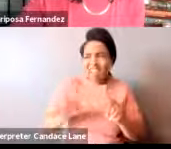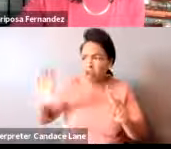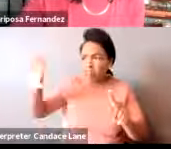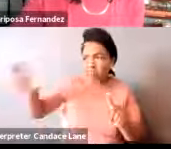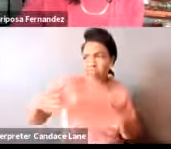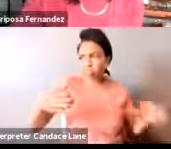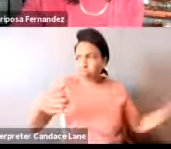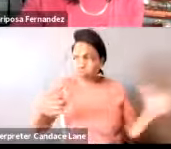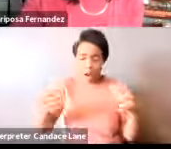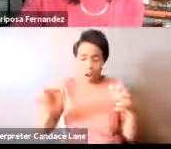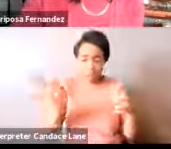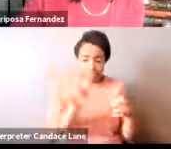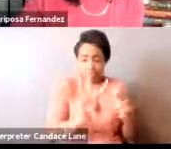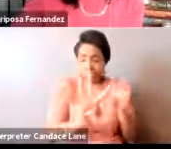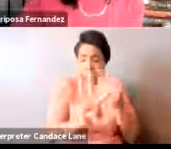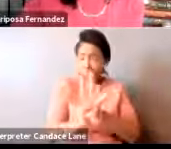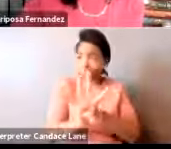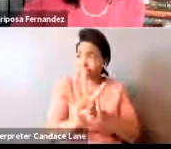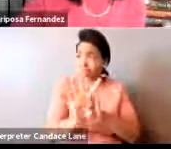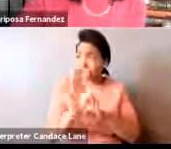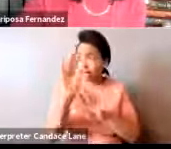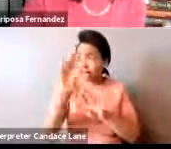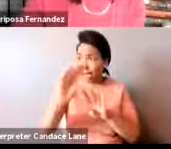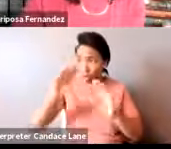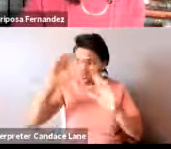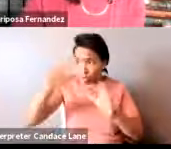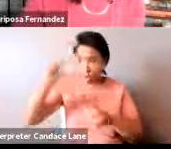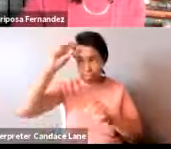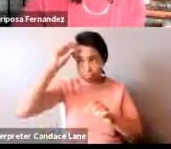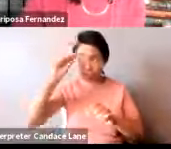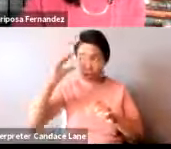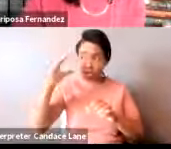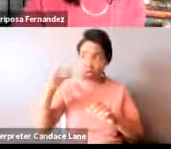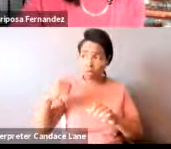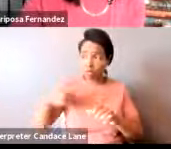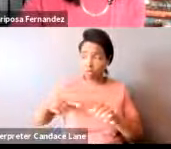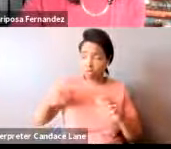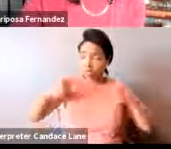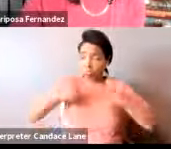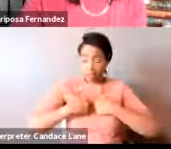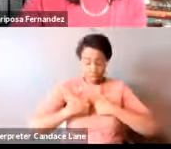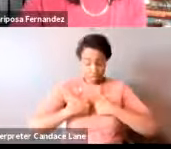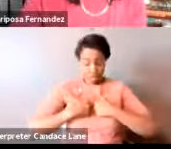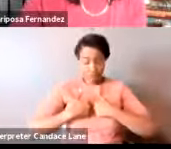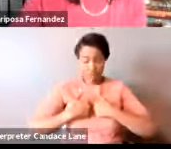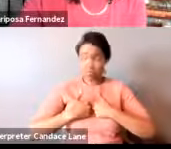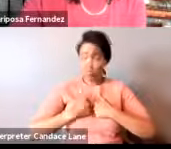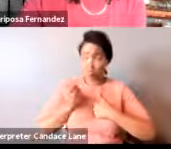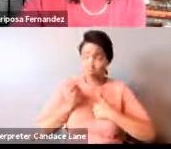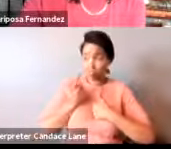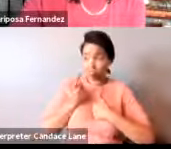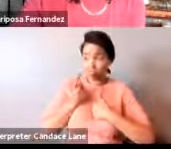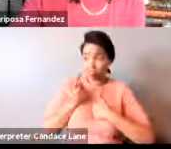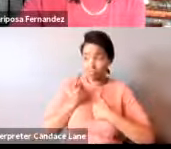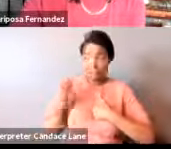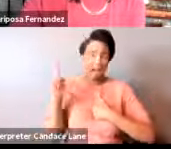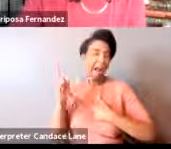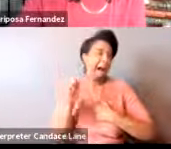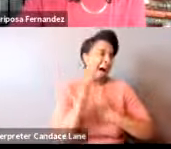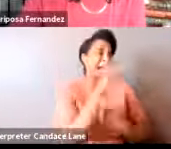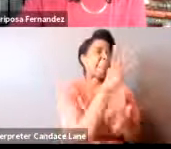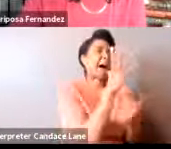with their red berets and Black leather jackets. 1980, the year I ran home after school, salty tears in my